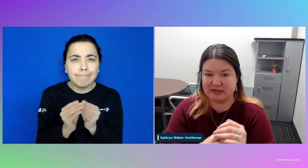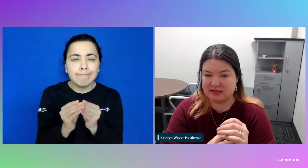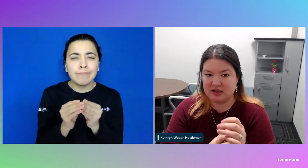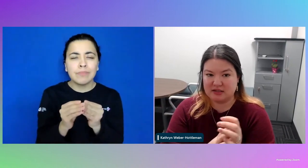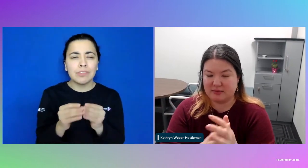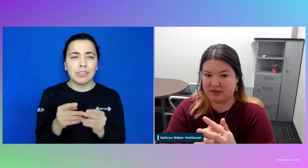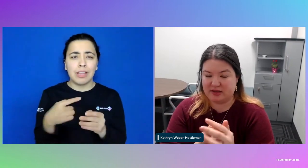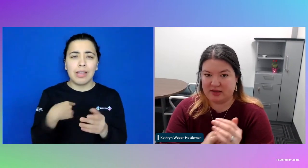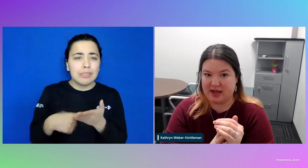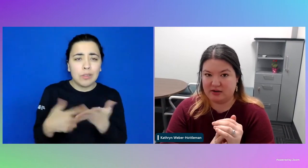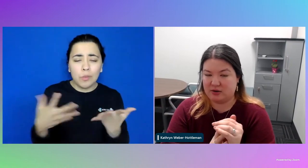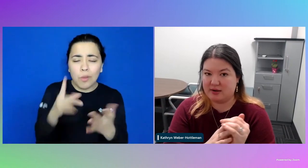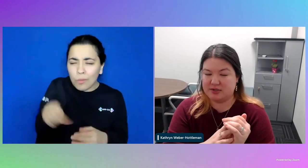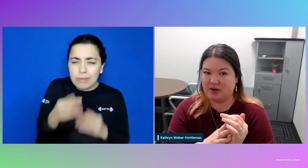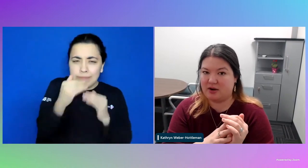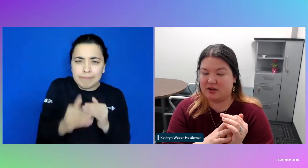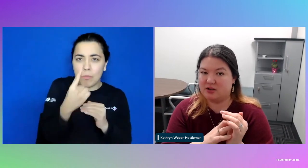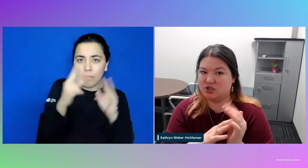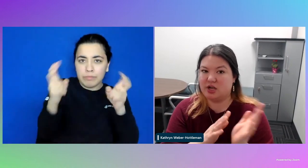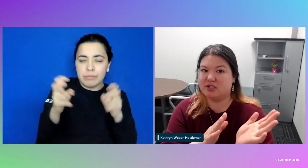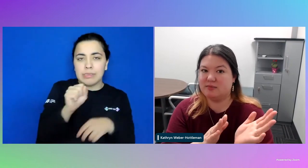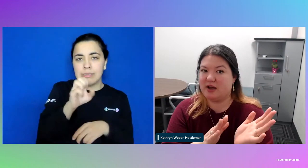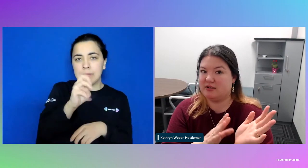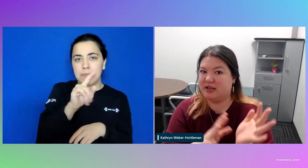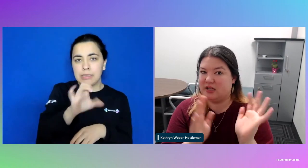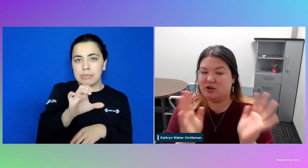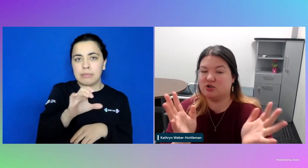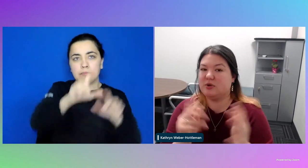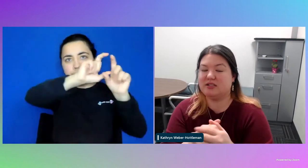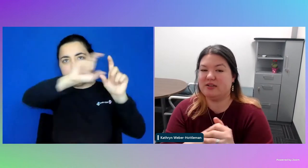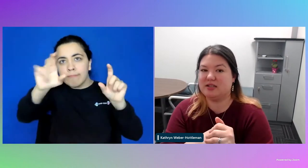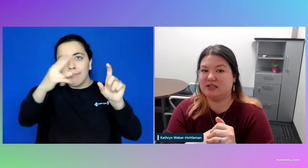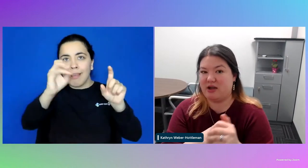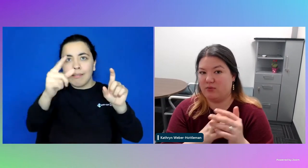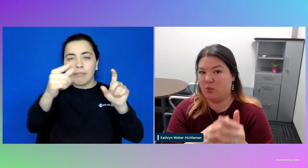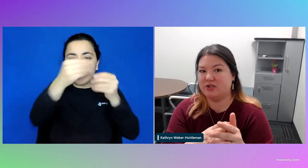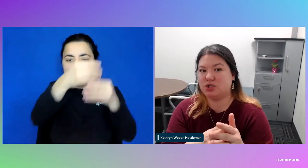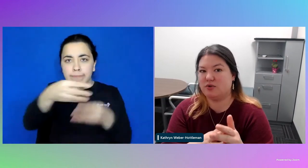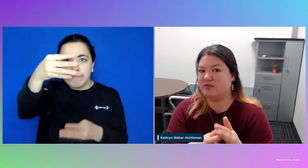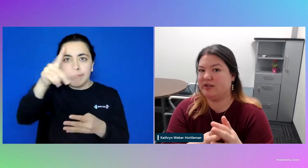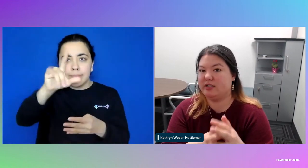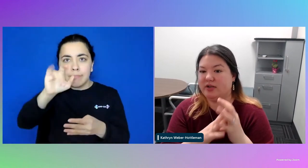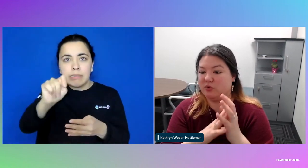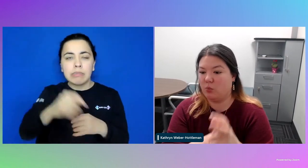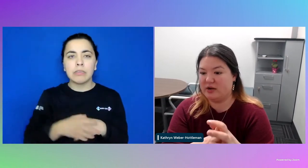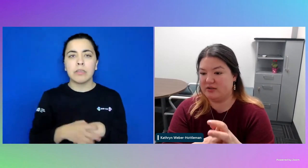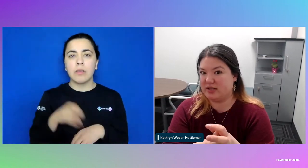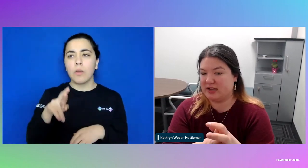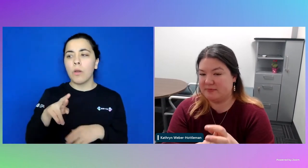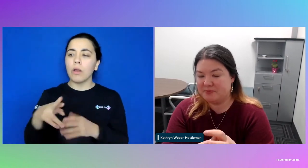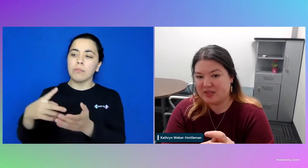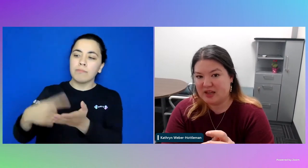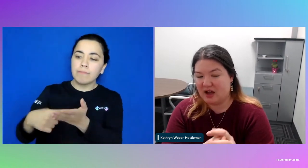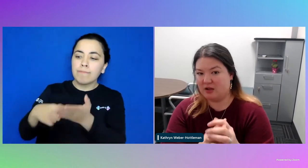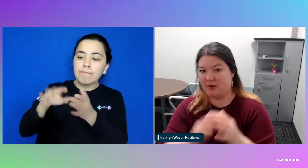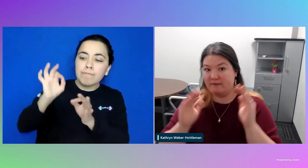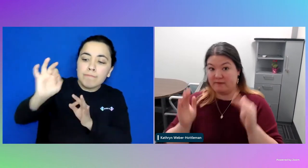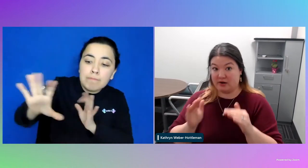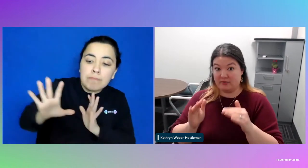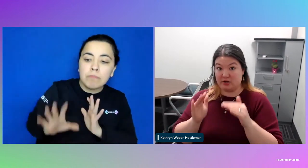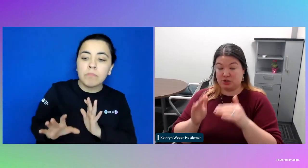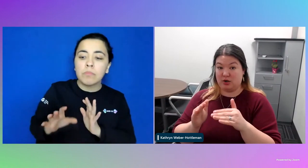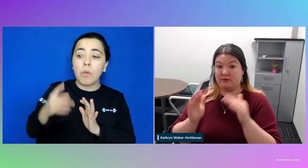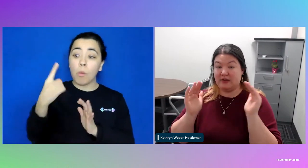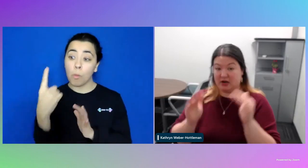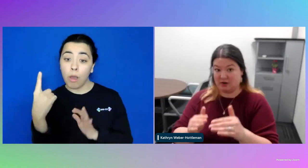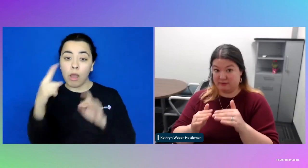and lists, something like that. Or I would talk just about like, here's what it sounds like to have one screen reader read one thing.